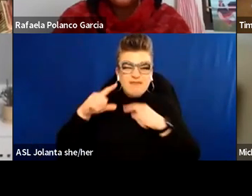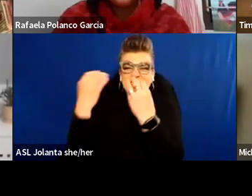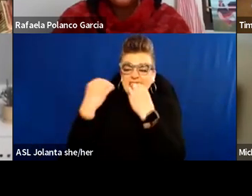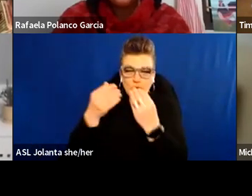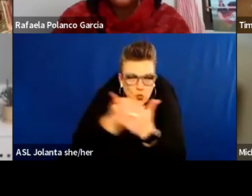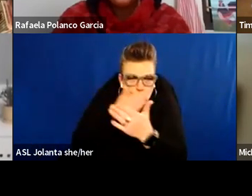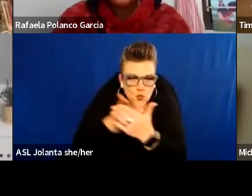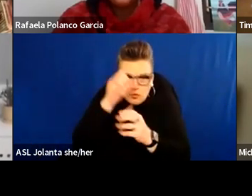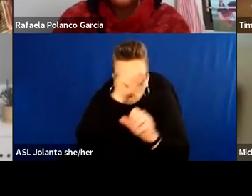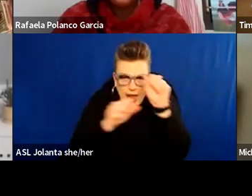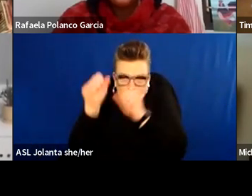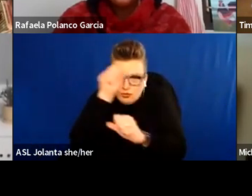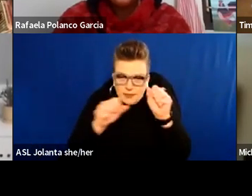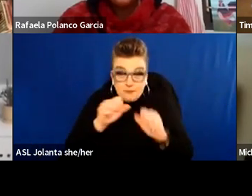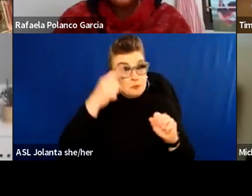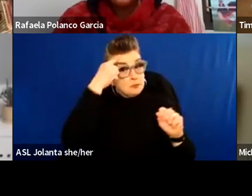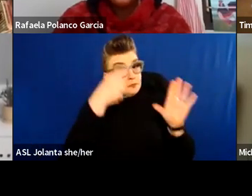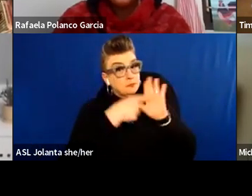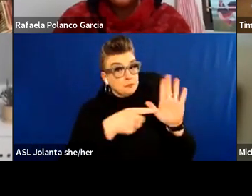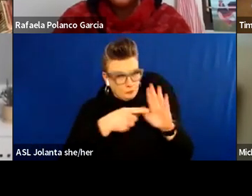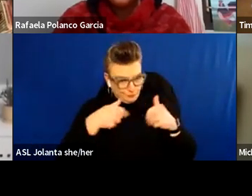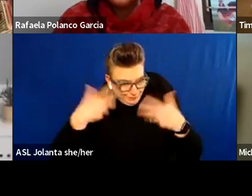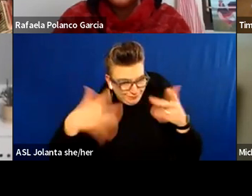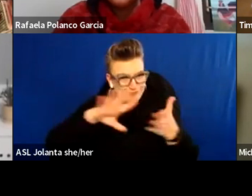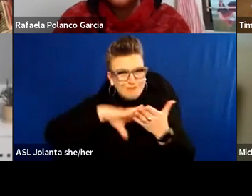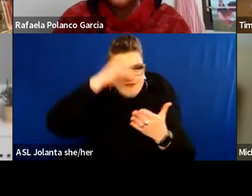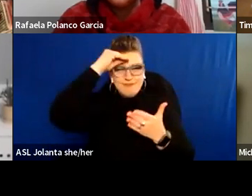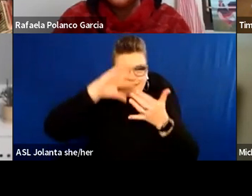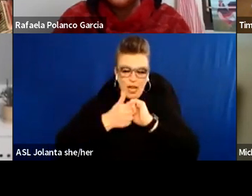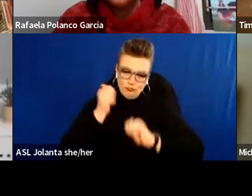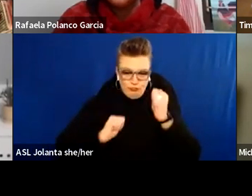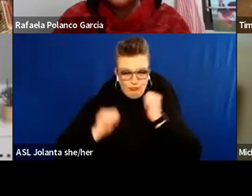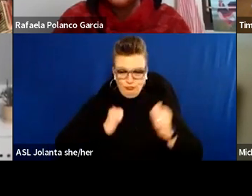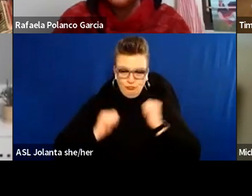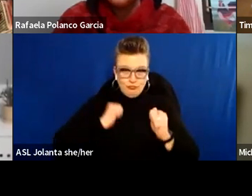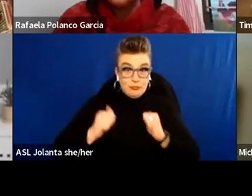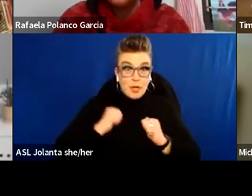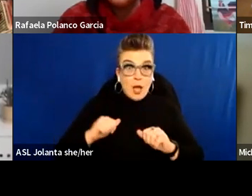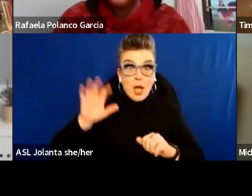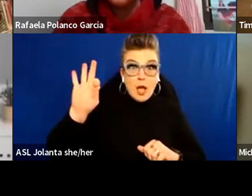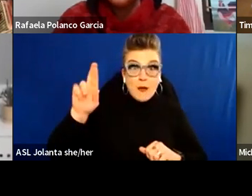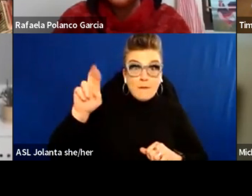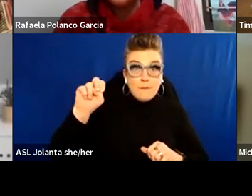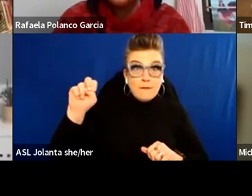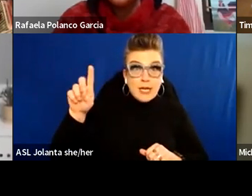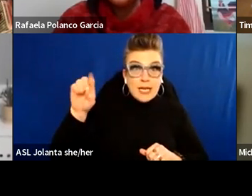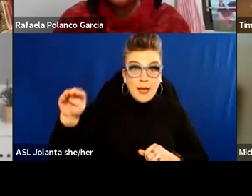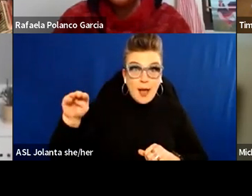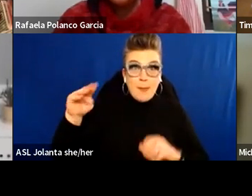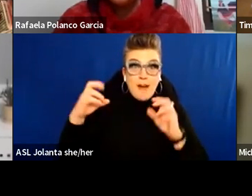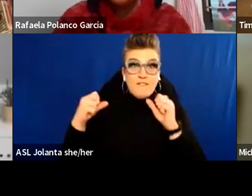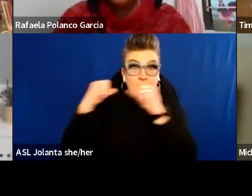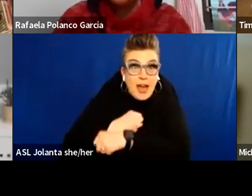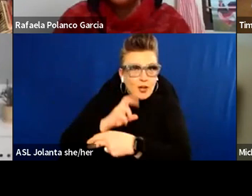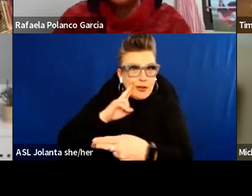strategies for example i learned how to act in a play about a freedom fighter named frederick douglass we